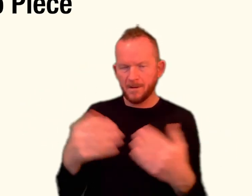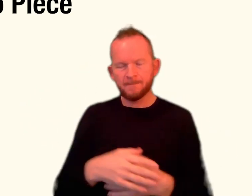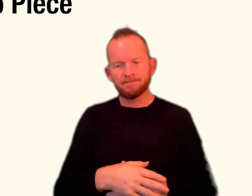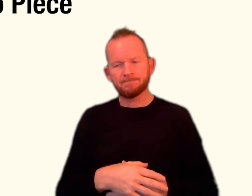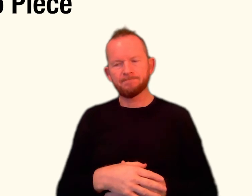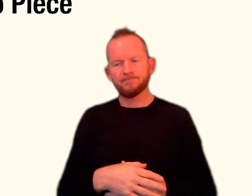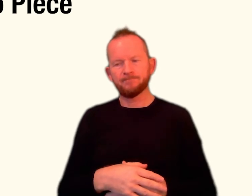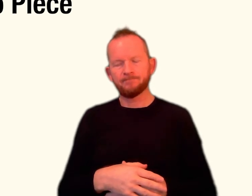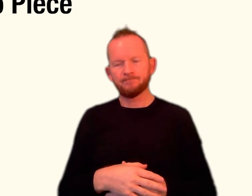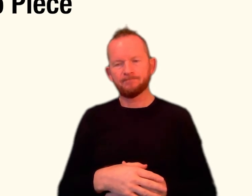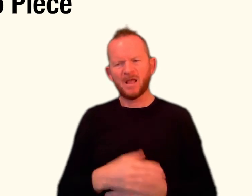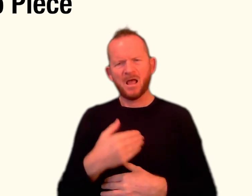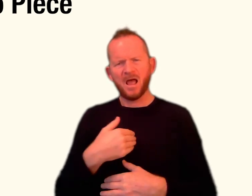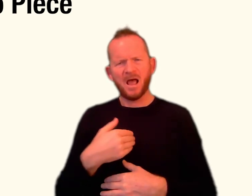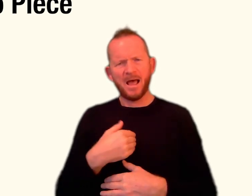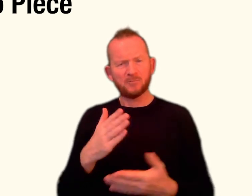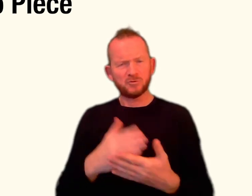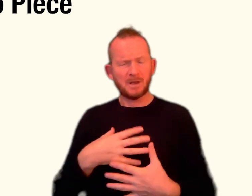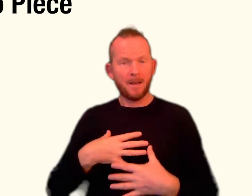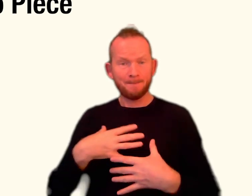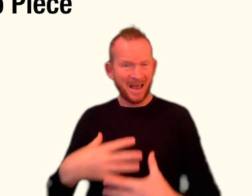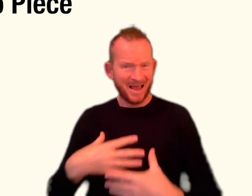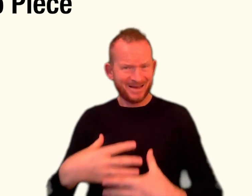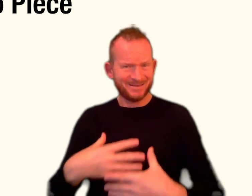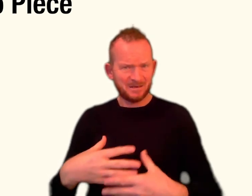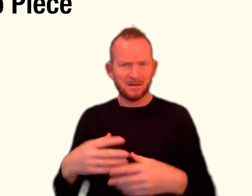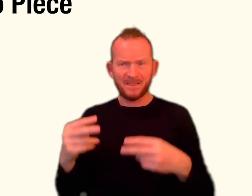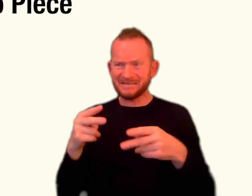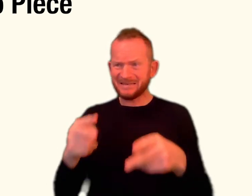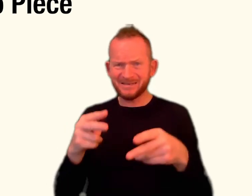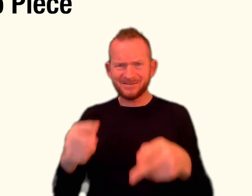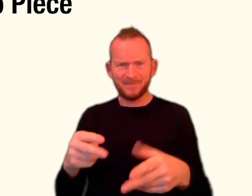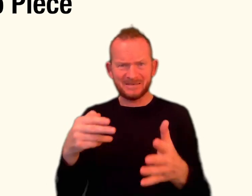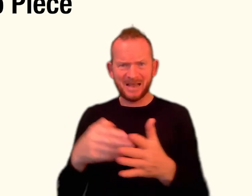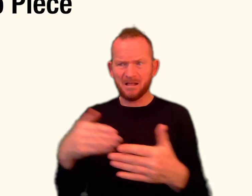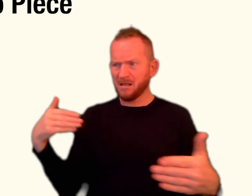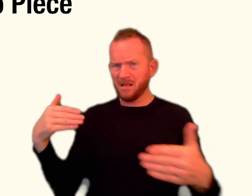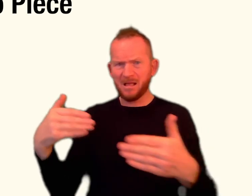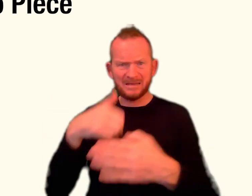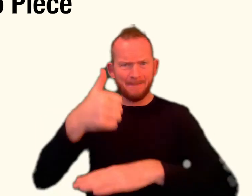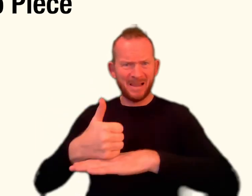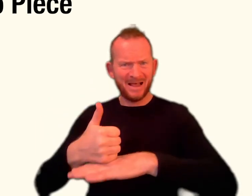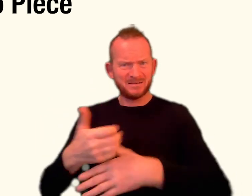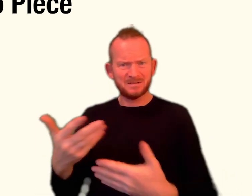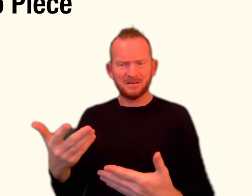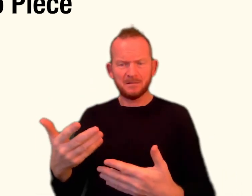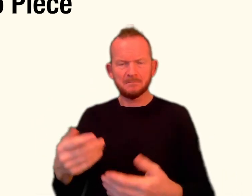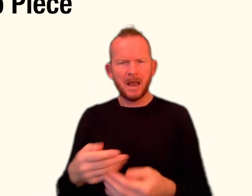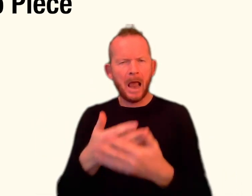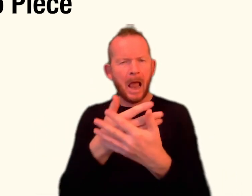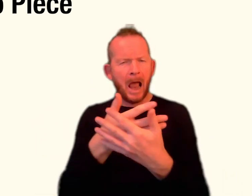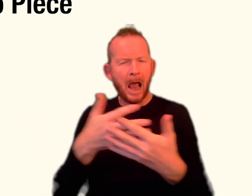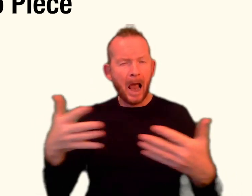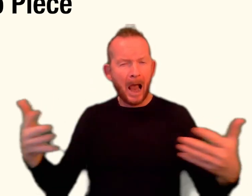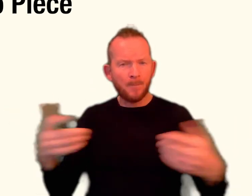And I'm just amazed that this system is still in place. How many people